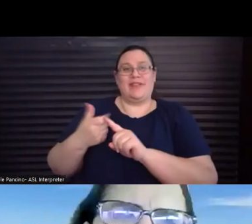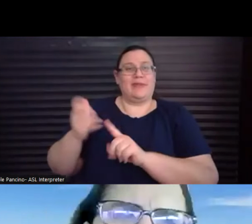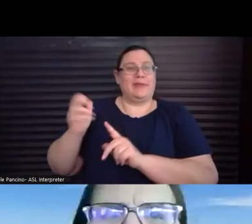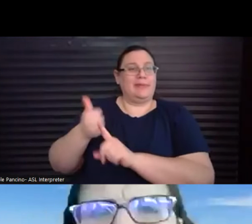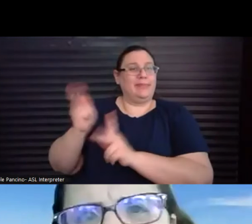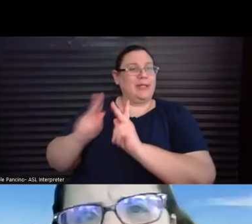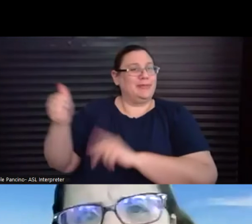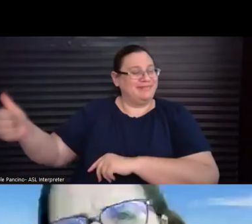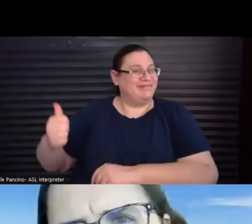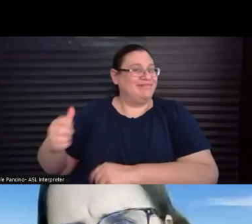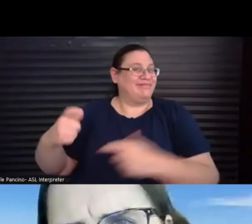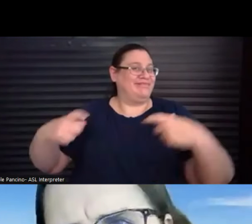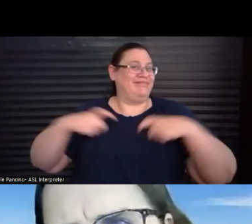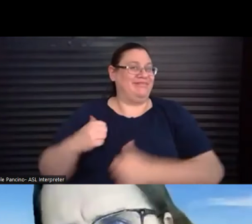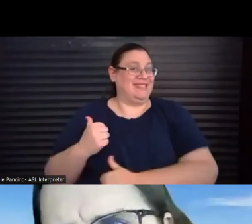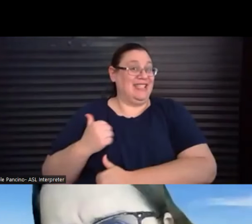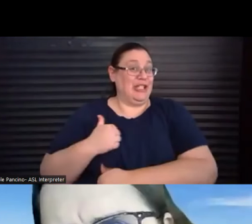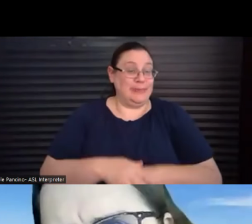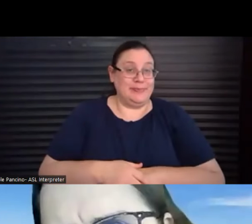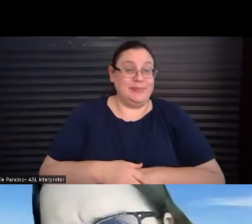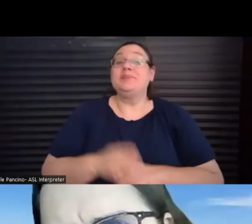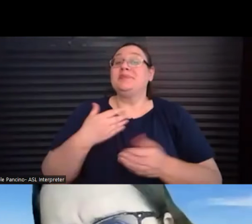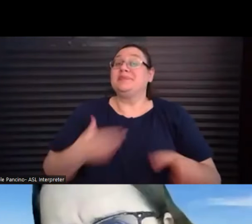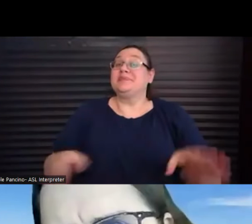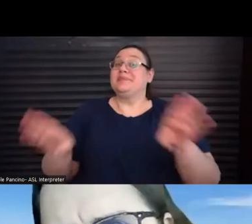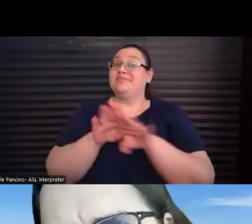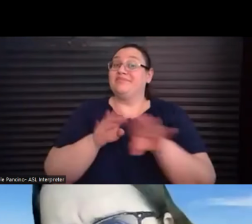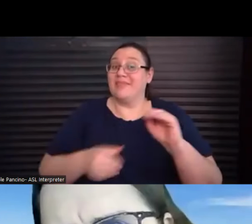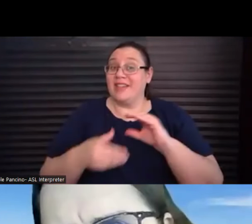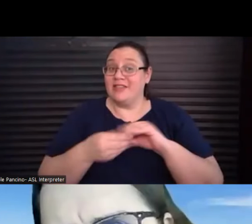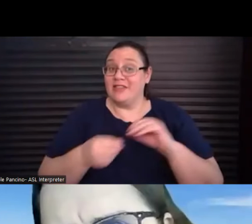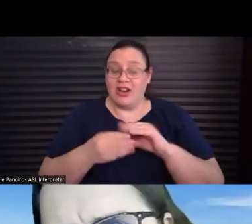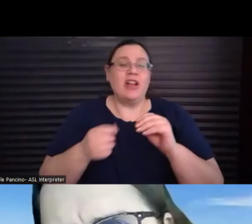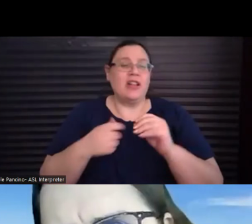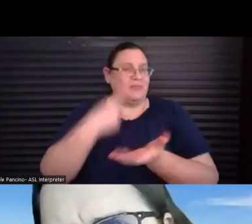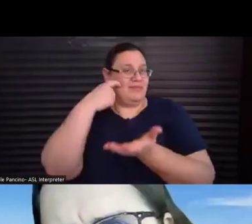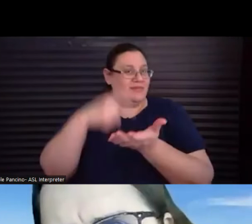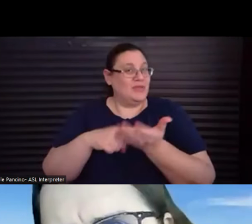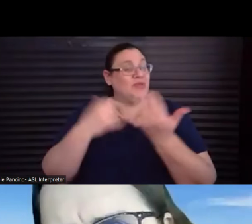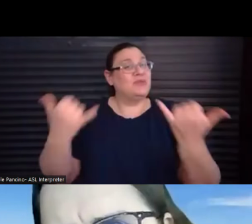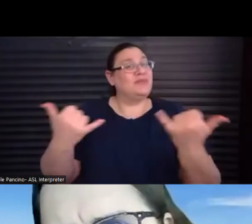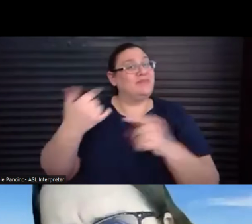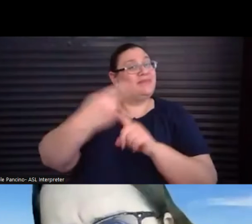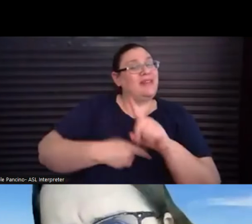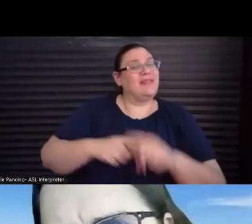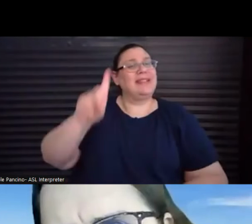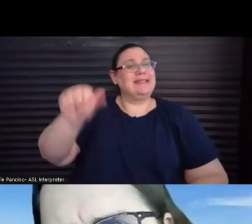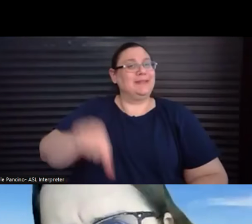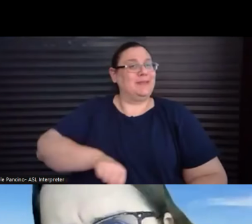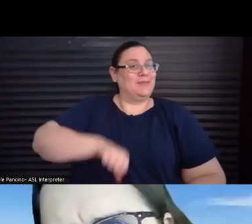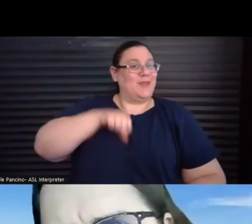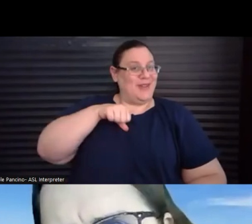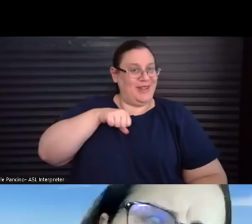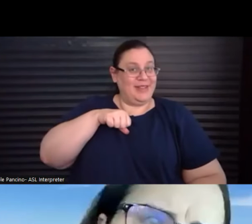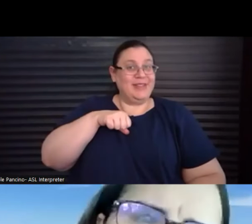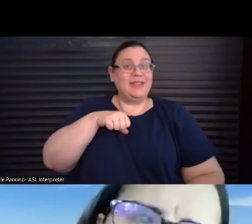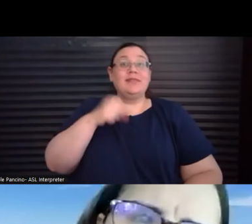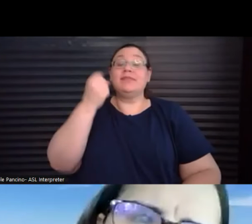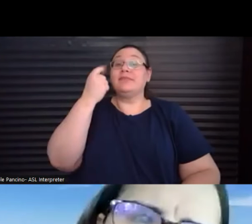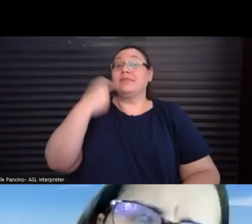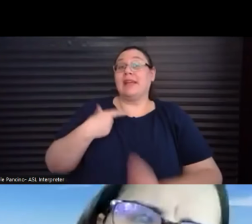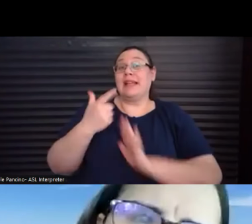I conclude my remarks, I want to acknowledge that it's Disability Pride Month. Although I have been legally blind for